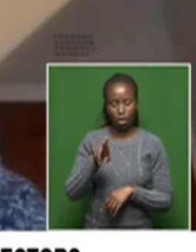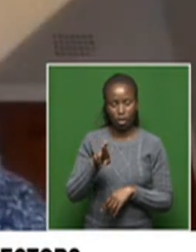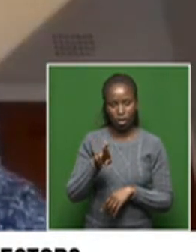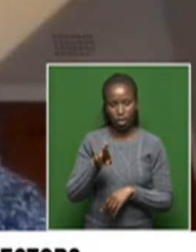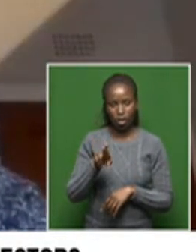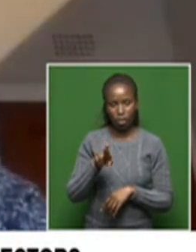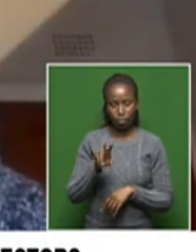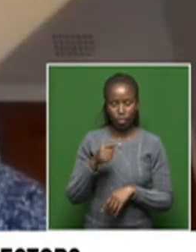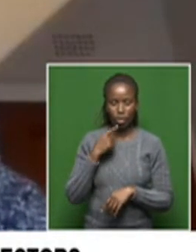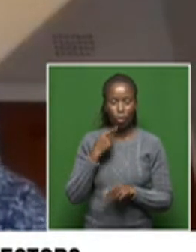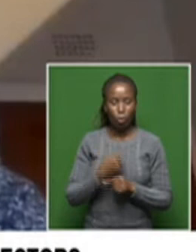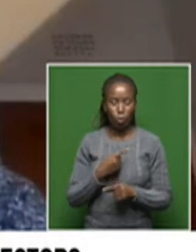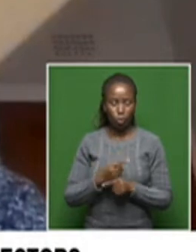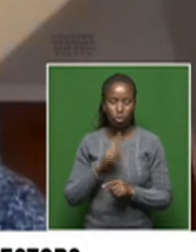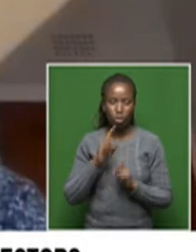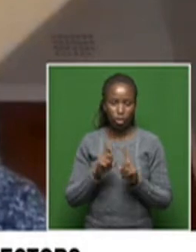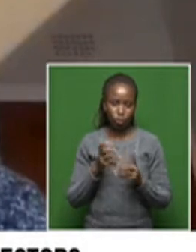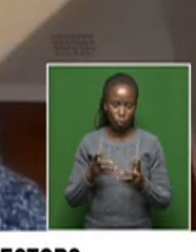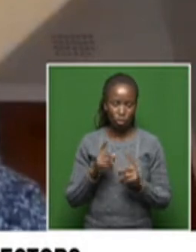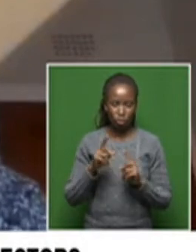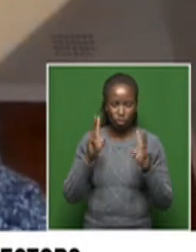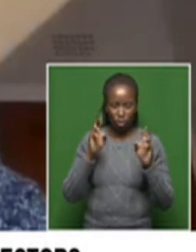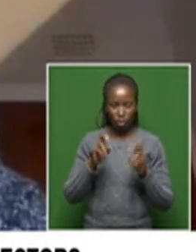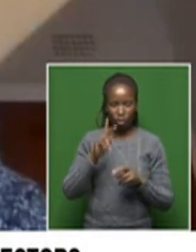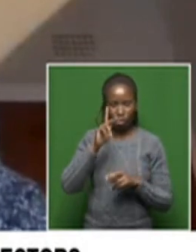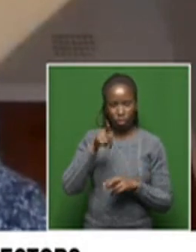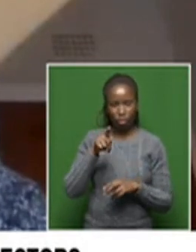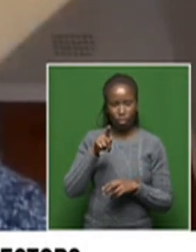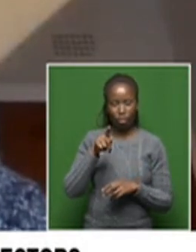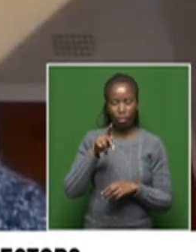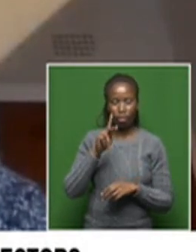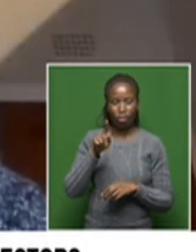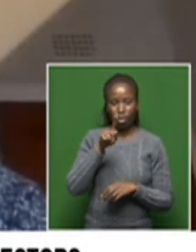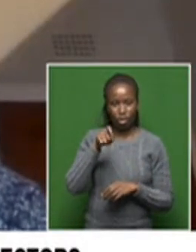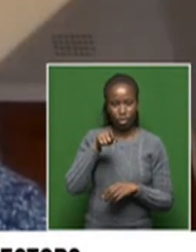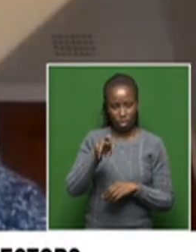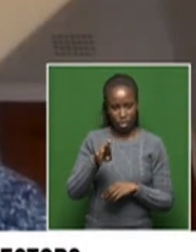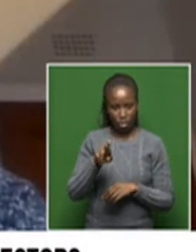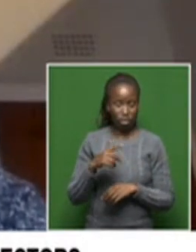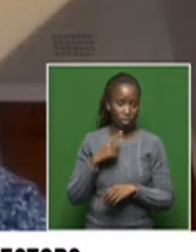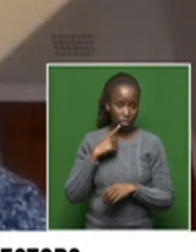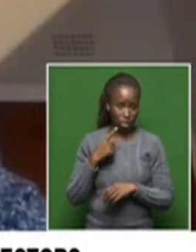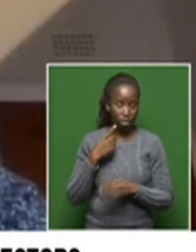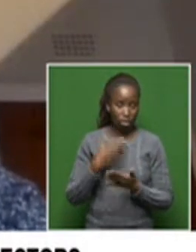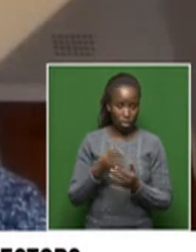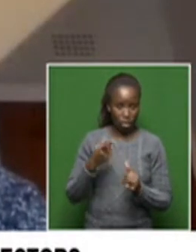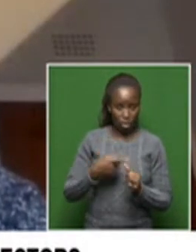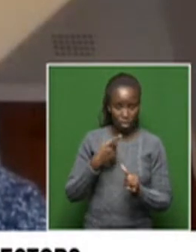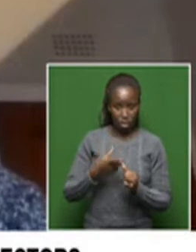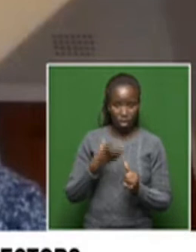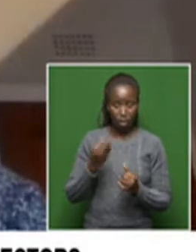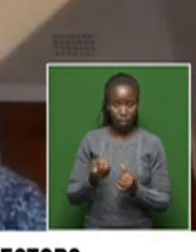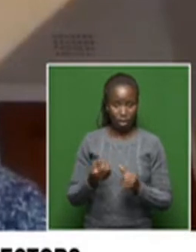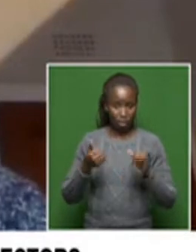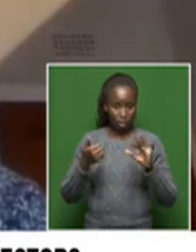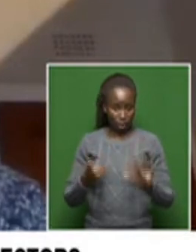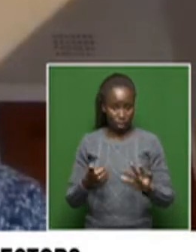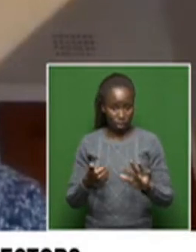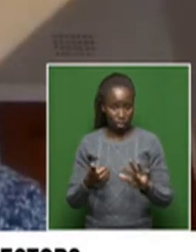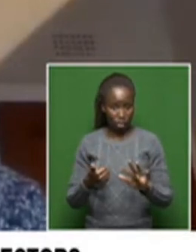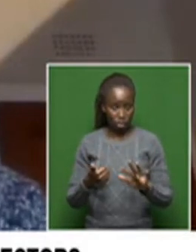yes, that frequently asked question on the Pfizer, and are we counting 6 doses per vial? He just wants to